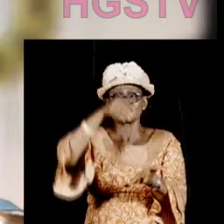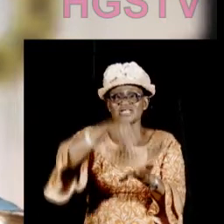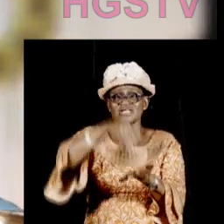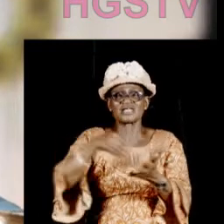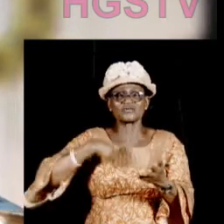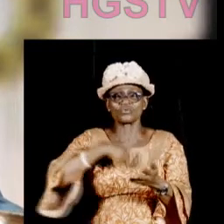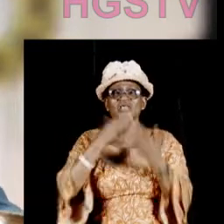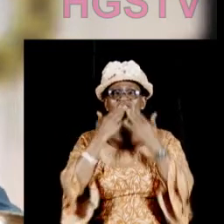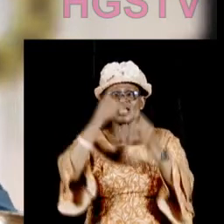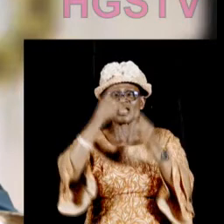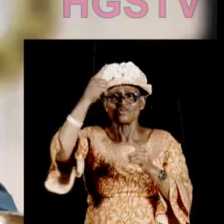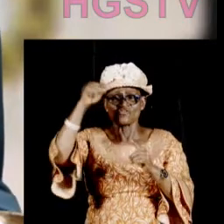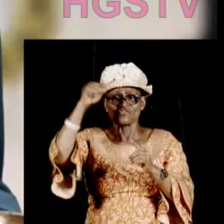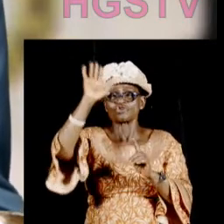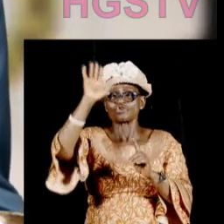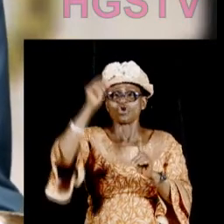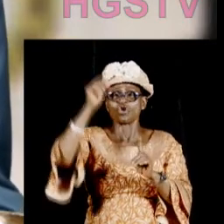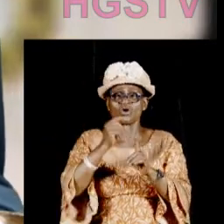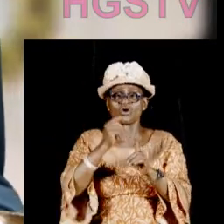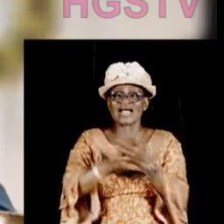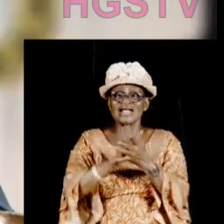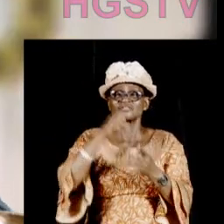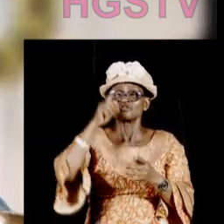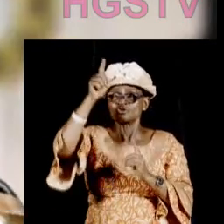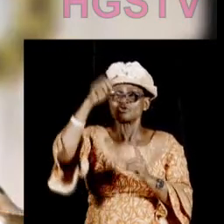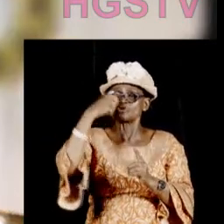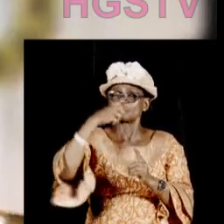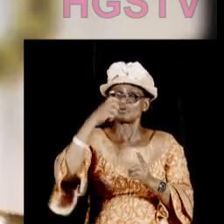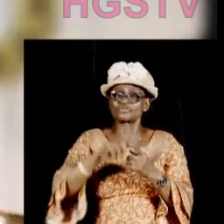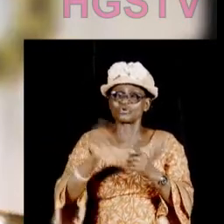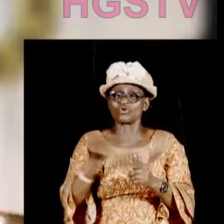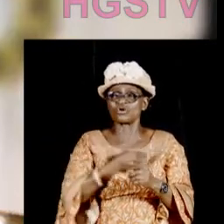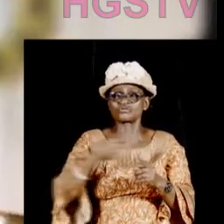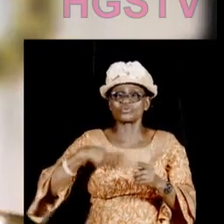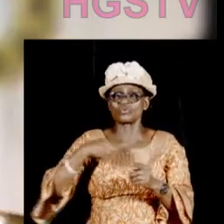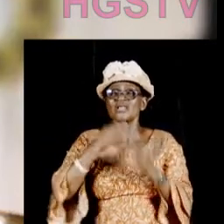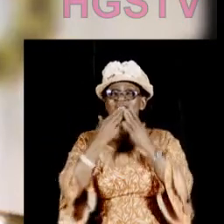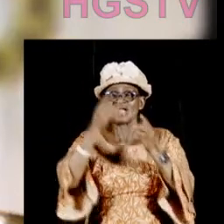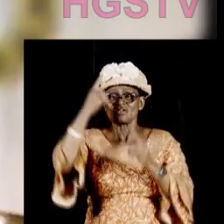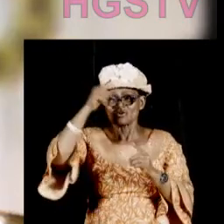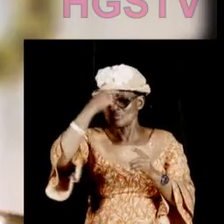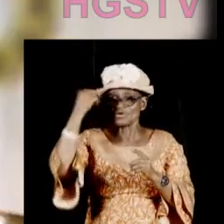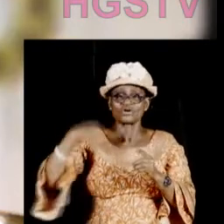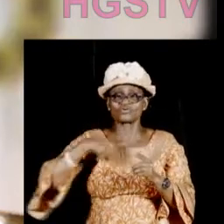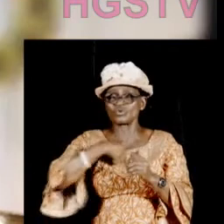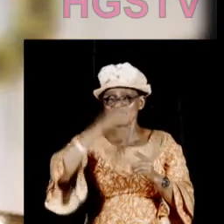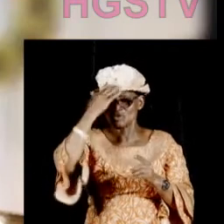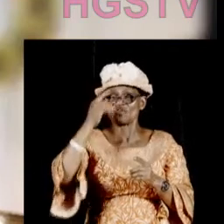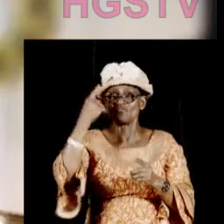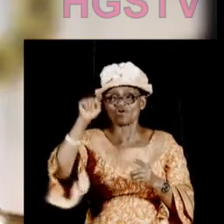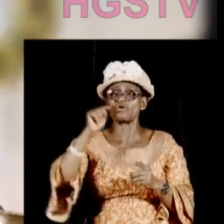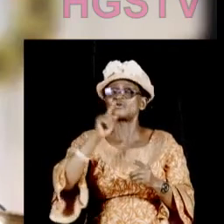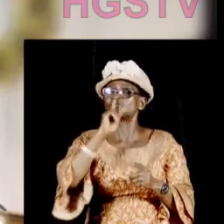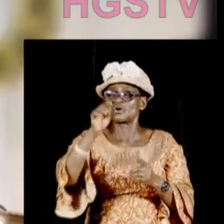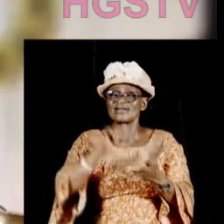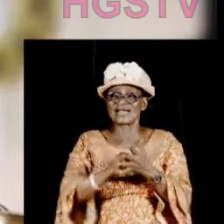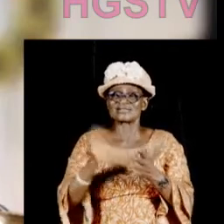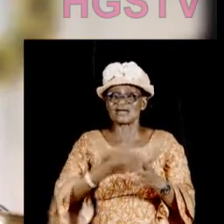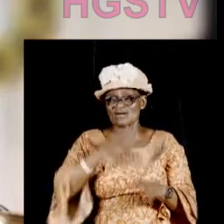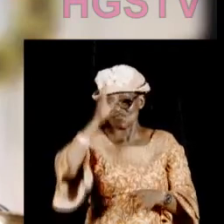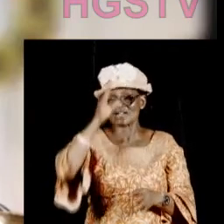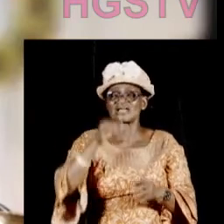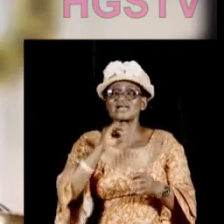word that you have spoken to us. And we thank you because we know for sure that our daddy is praying for us in this